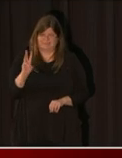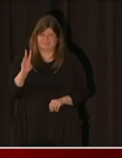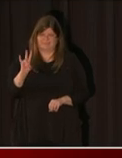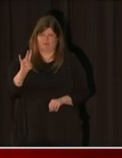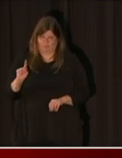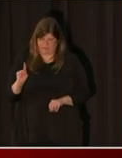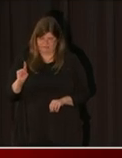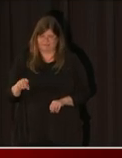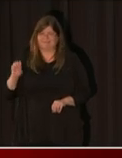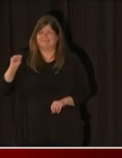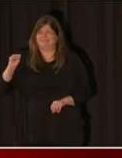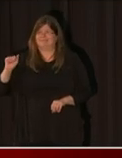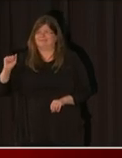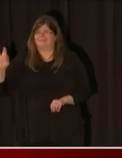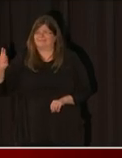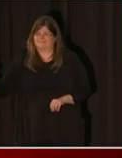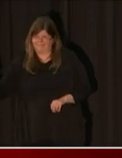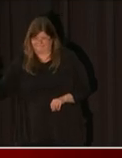202-671-SAFE.